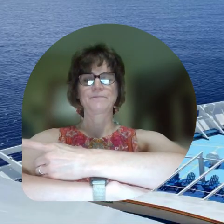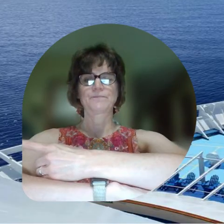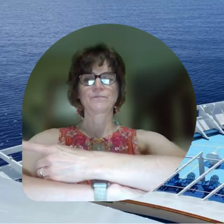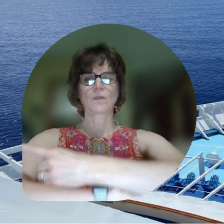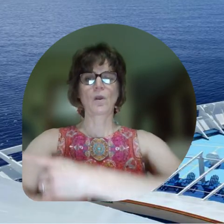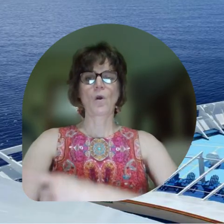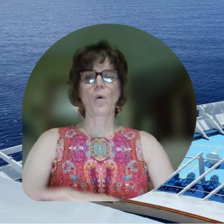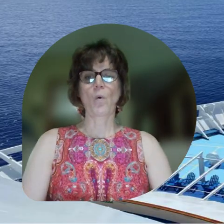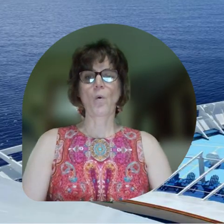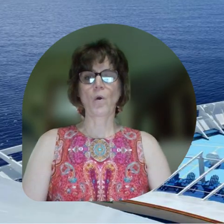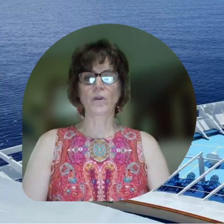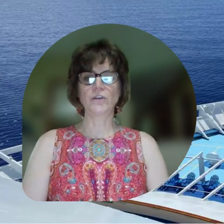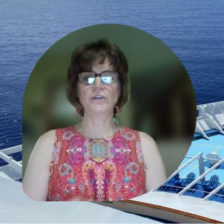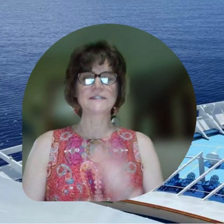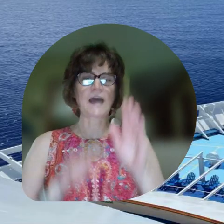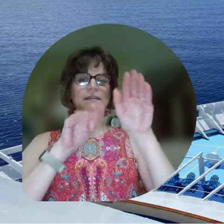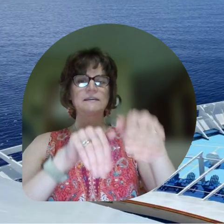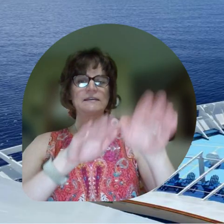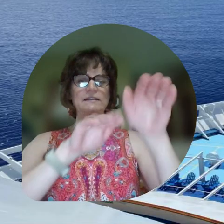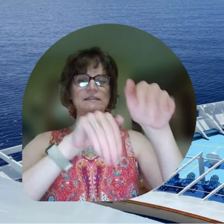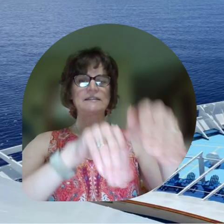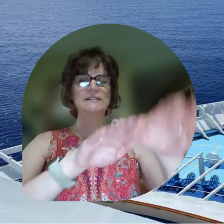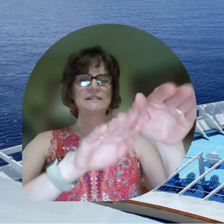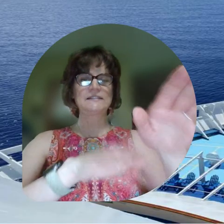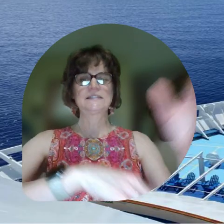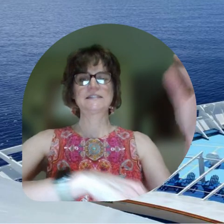C-Day. Or you can sign